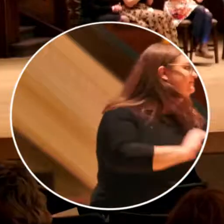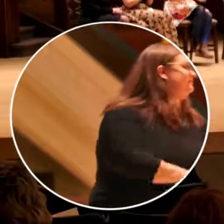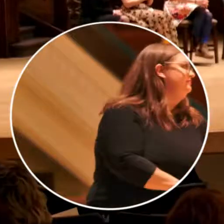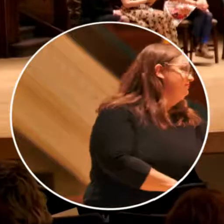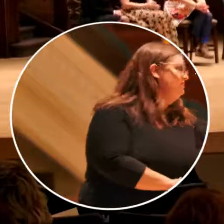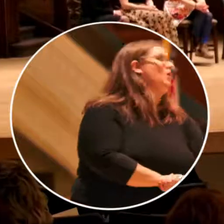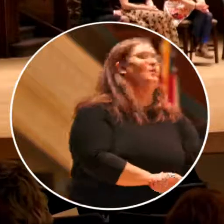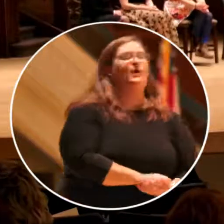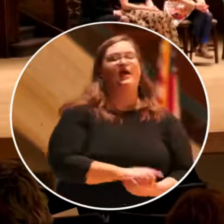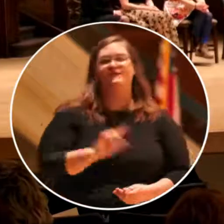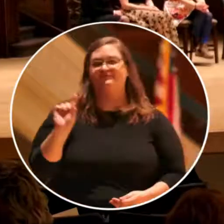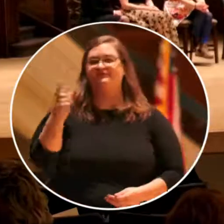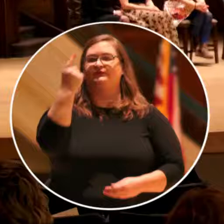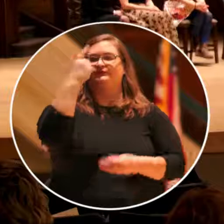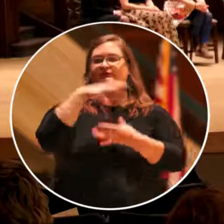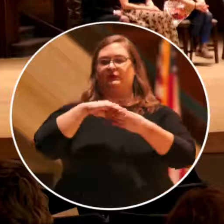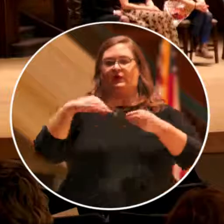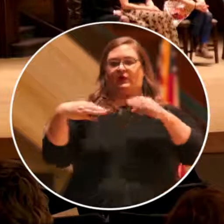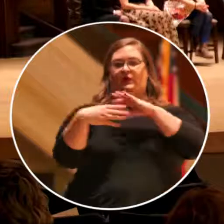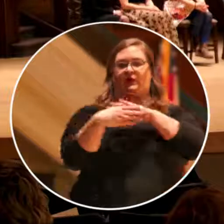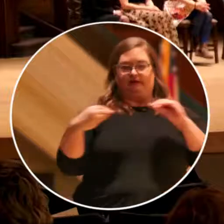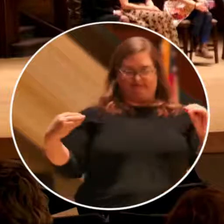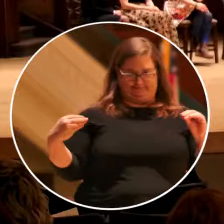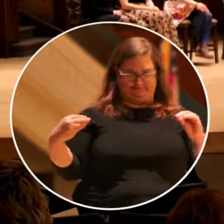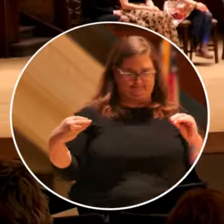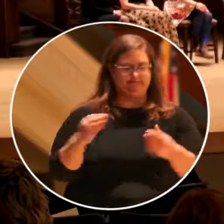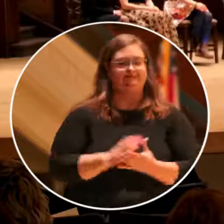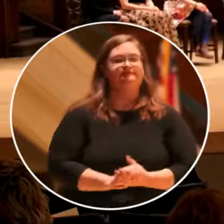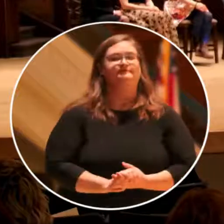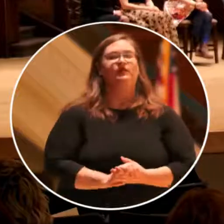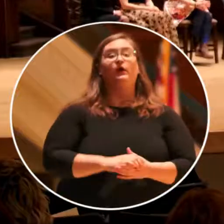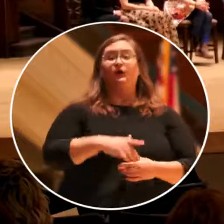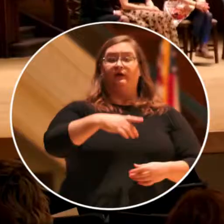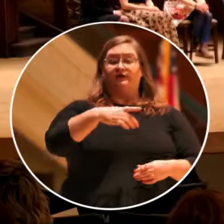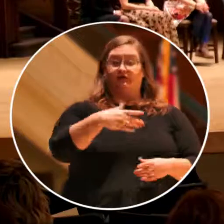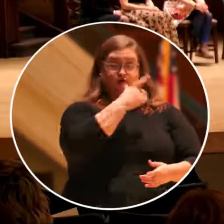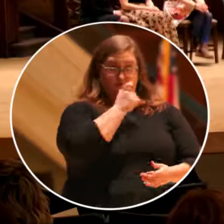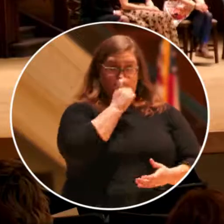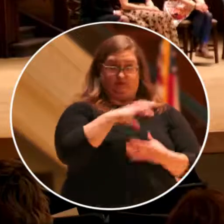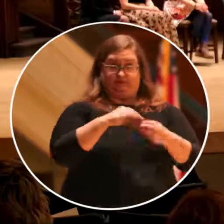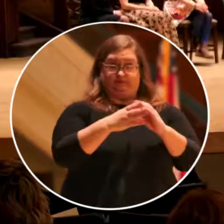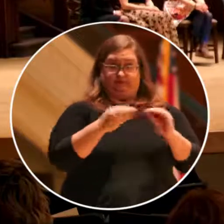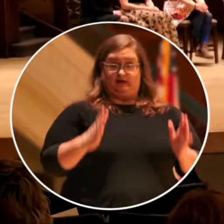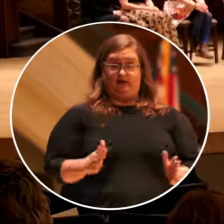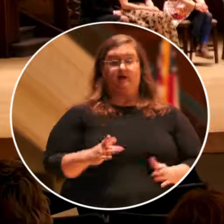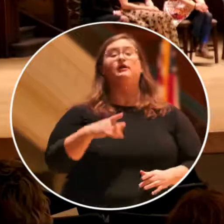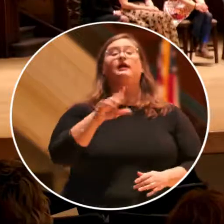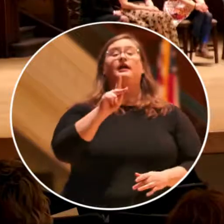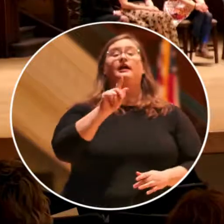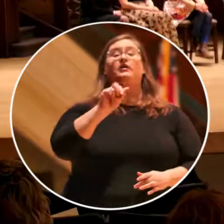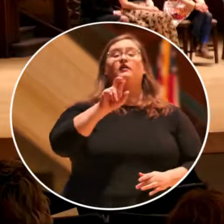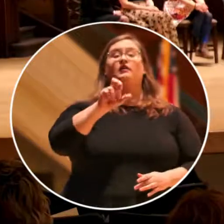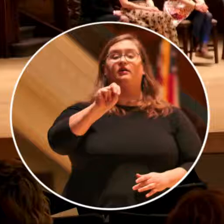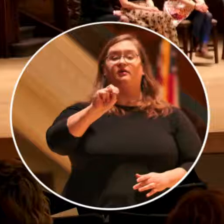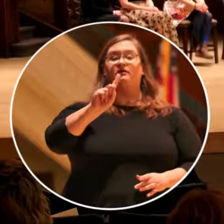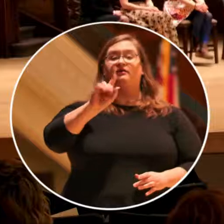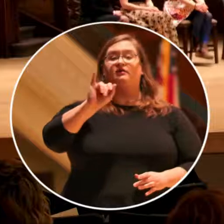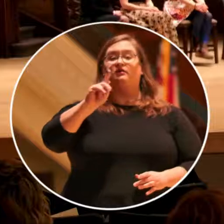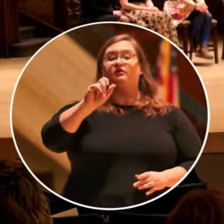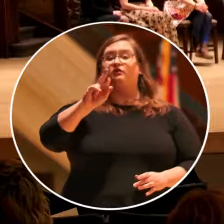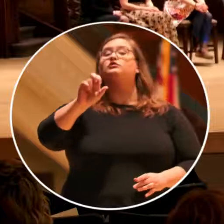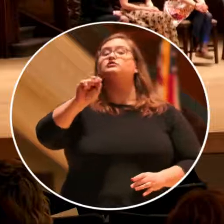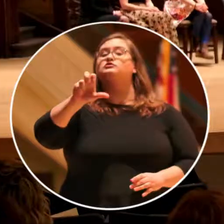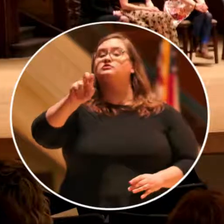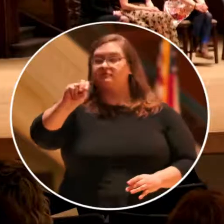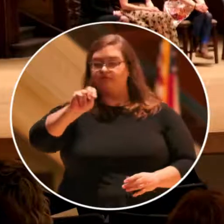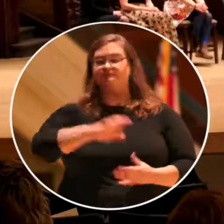So our first story comes to us from Karen Dickerson. Just like everything else in life, many parts of